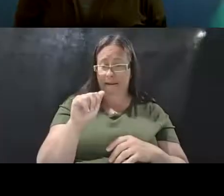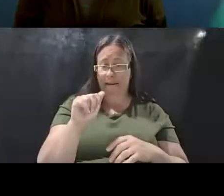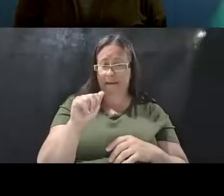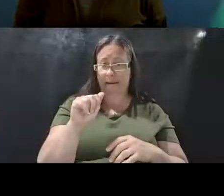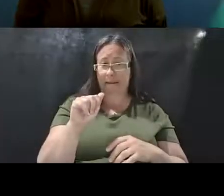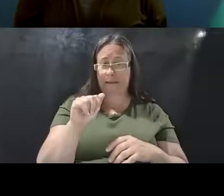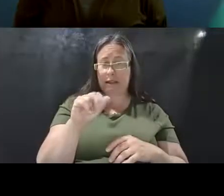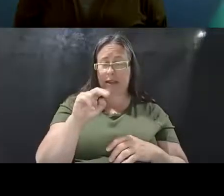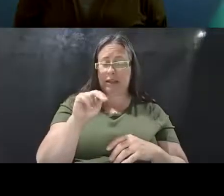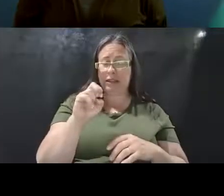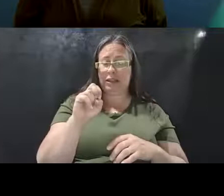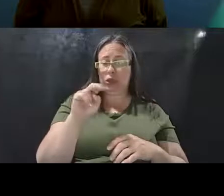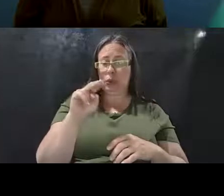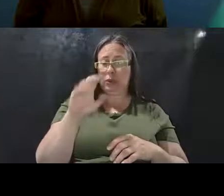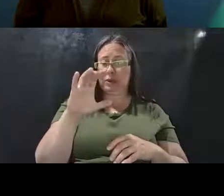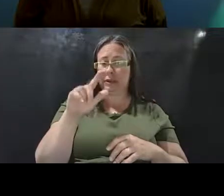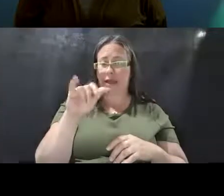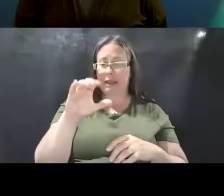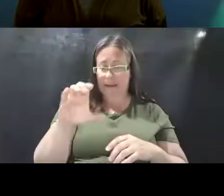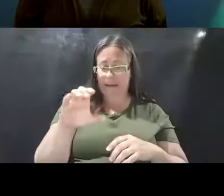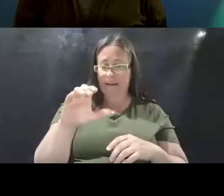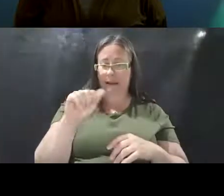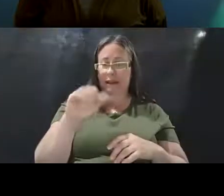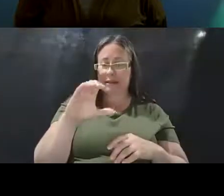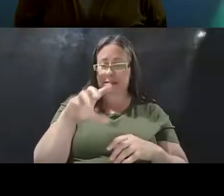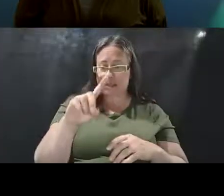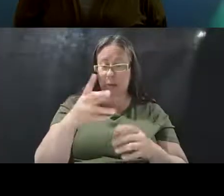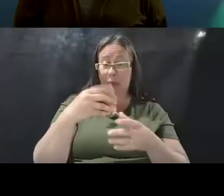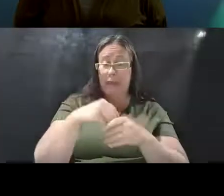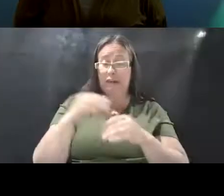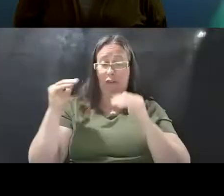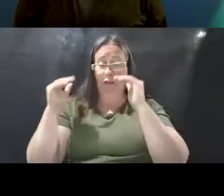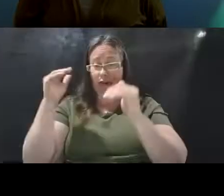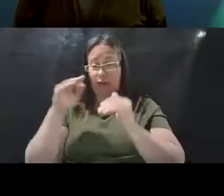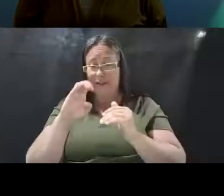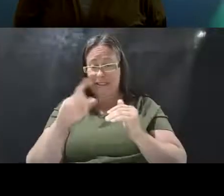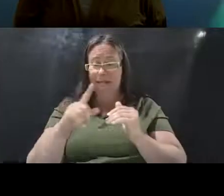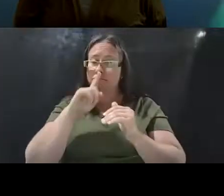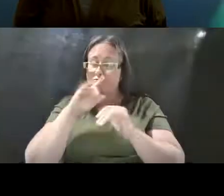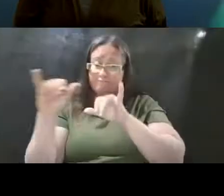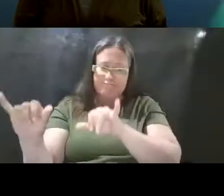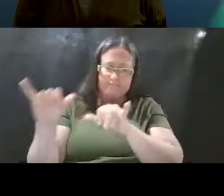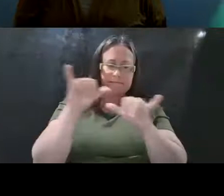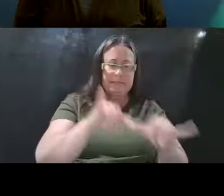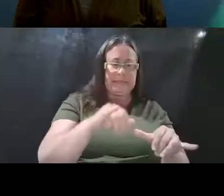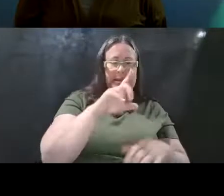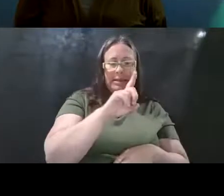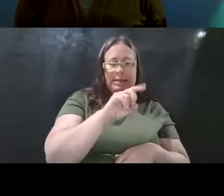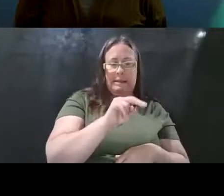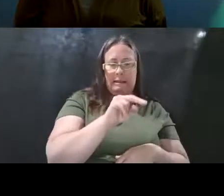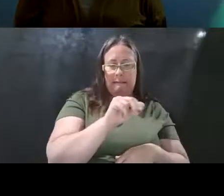acid within the adult cell is actually the same as the DNA